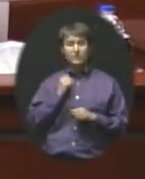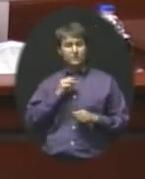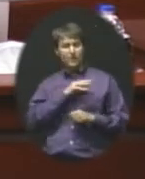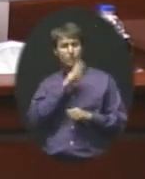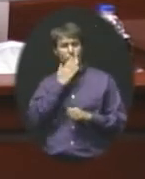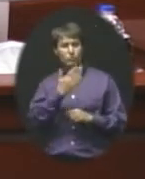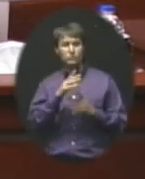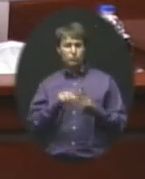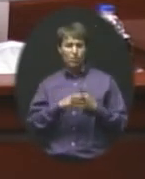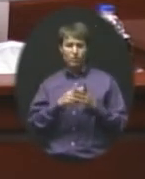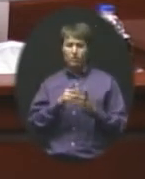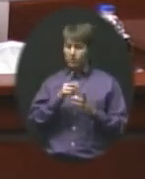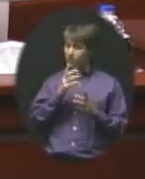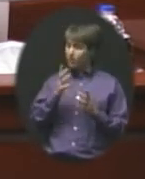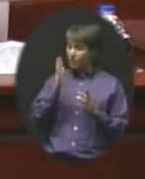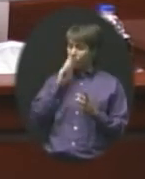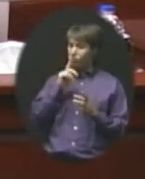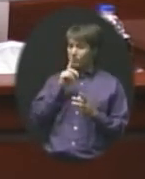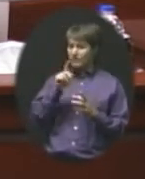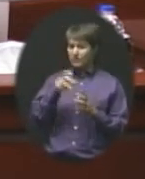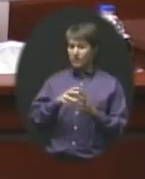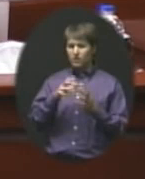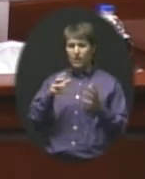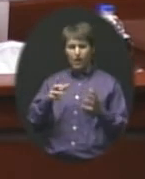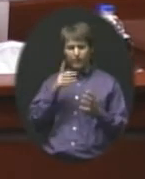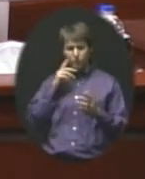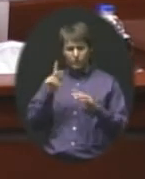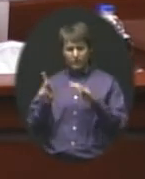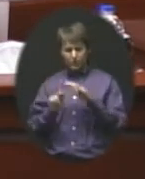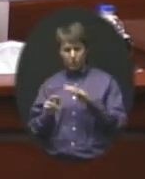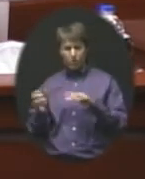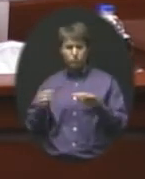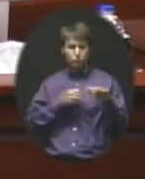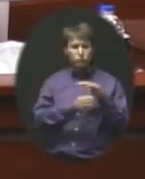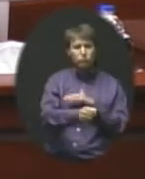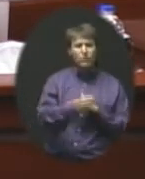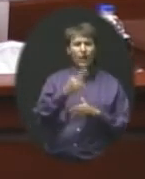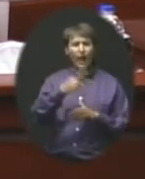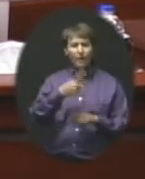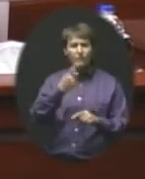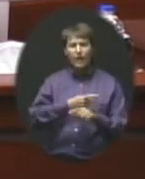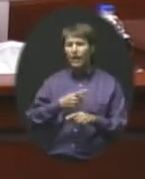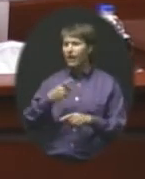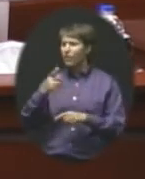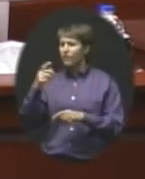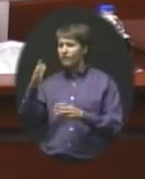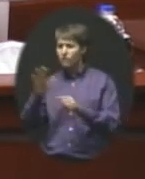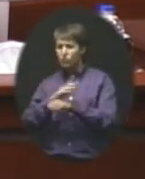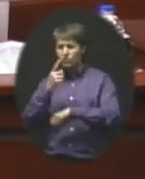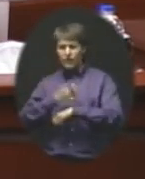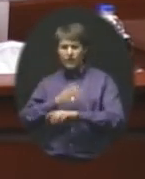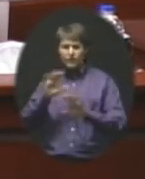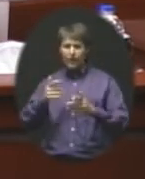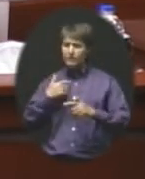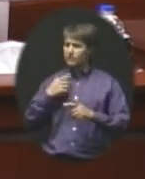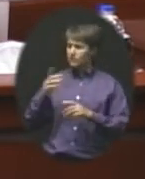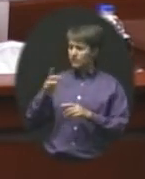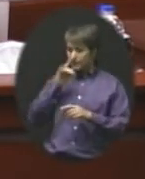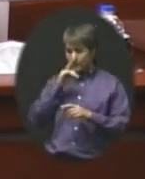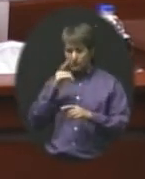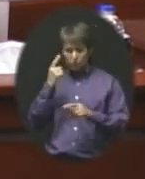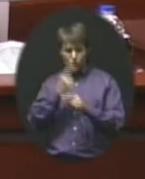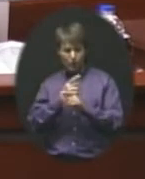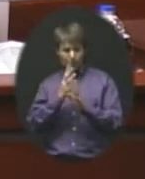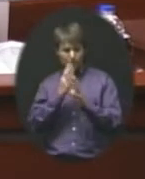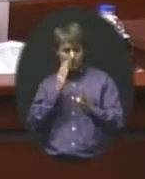start. It takes an awful lot to get the kindergartners placed in half-day and full-day classes, to get kids on the right buses, in the right lines to